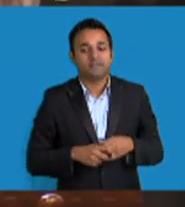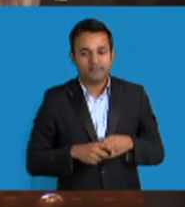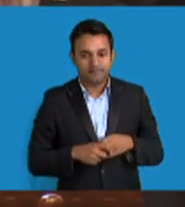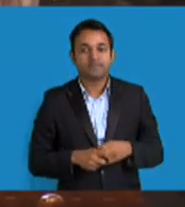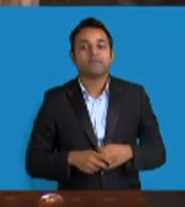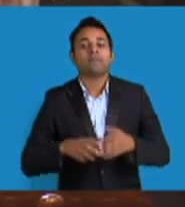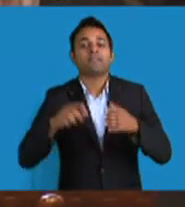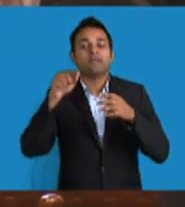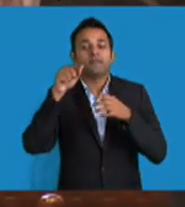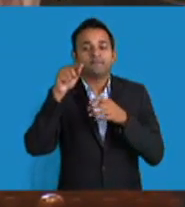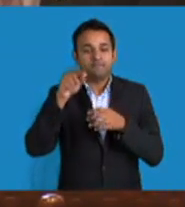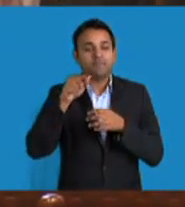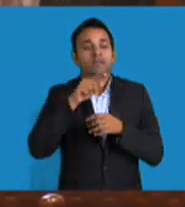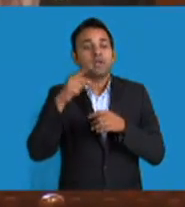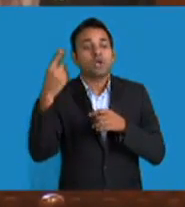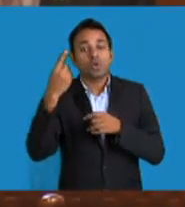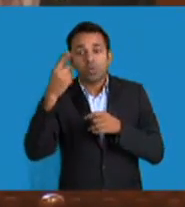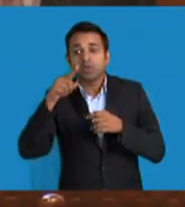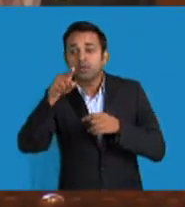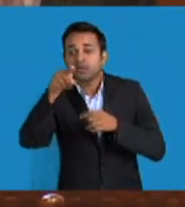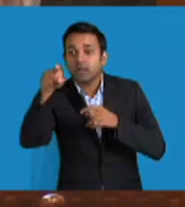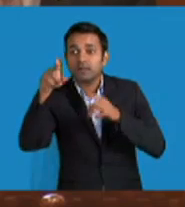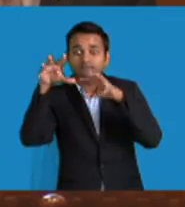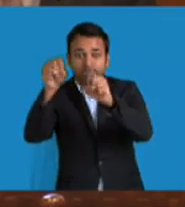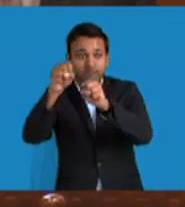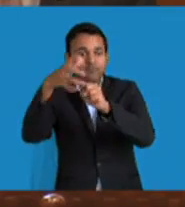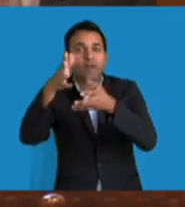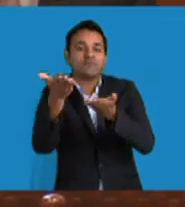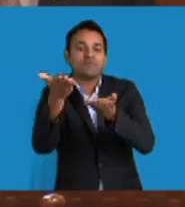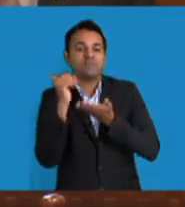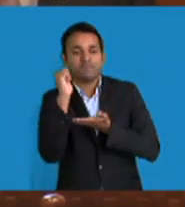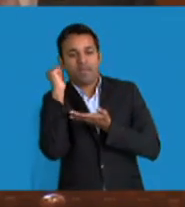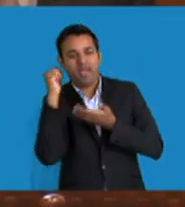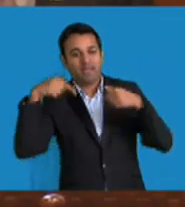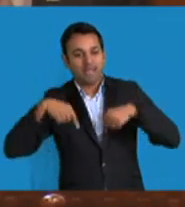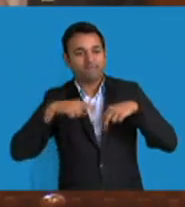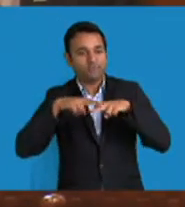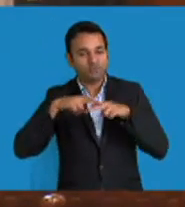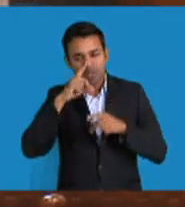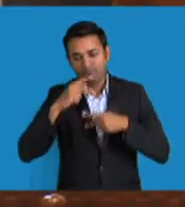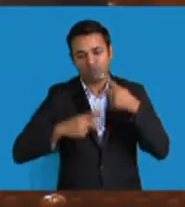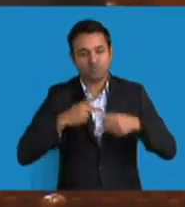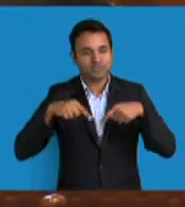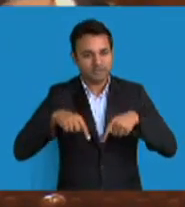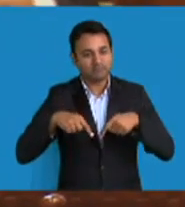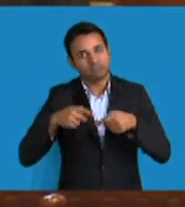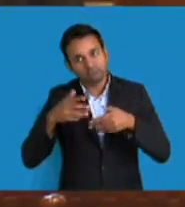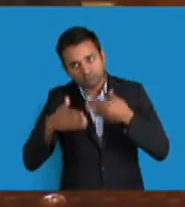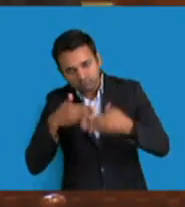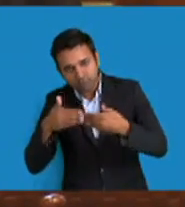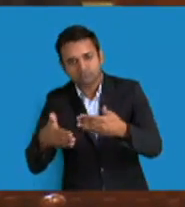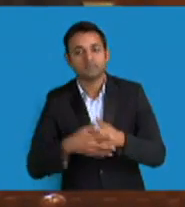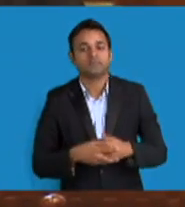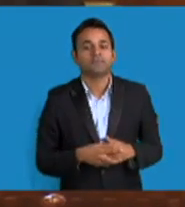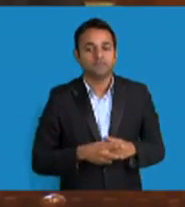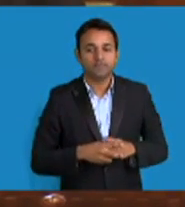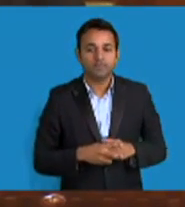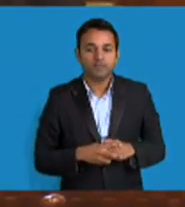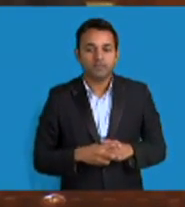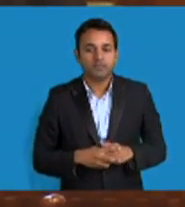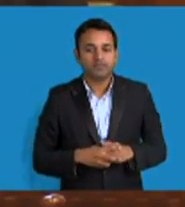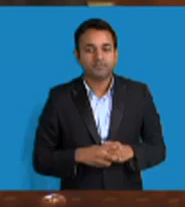and processed. Madam Speaker, this is the way to operationalize what the Ministry of